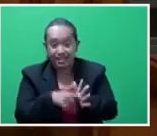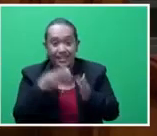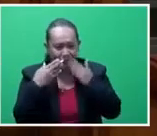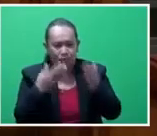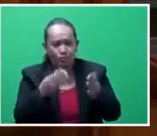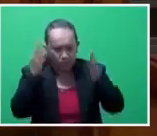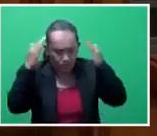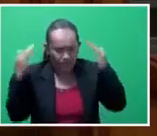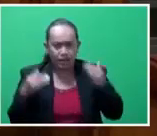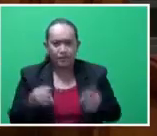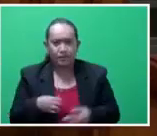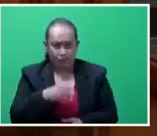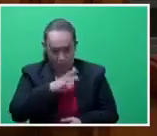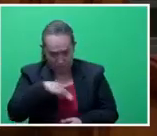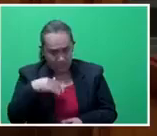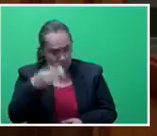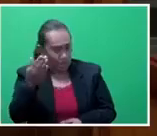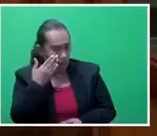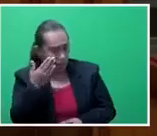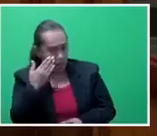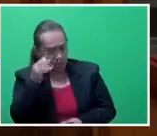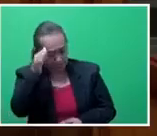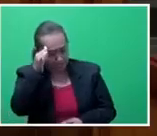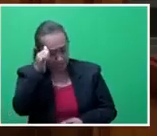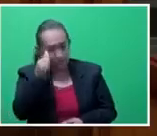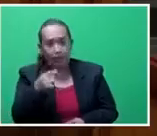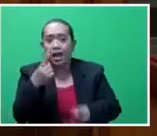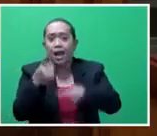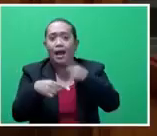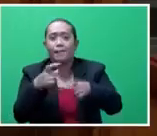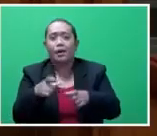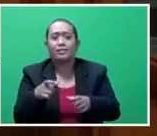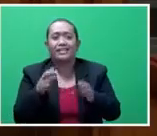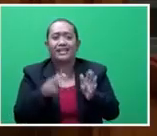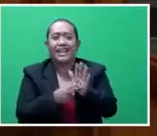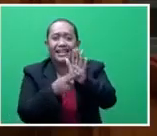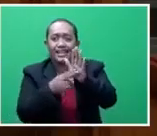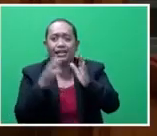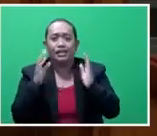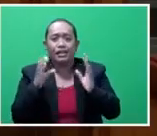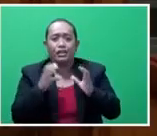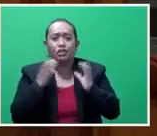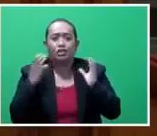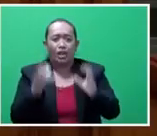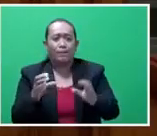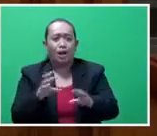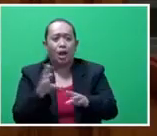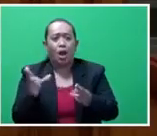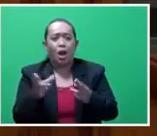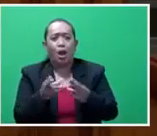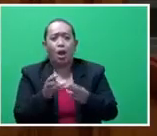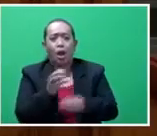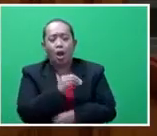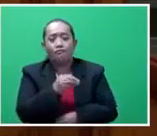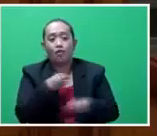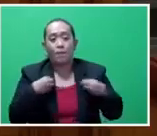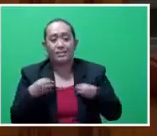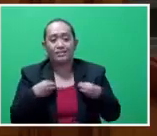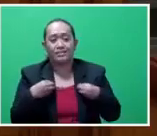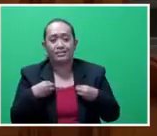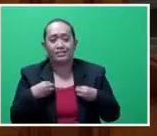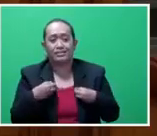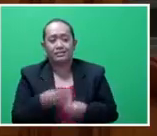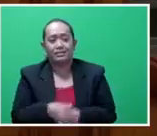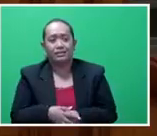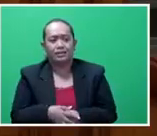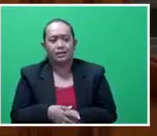is the Minister aware that the Nandi Chamber of Commerce and Industry are raising the issue that they have